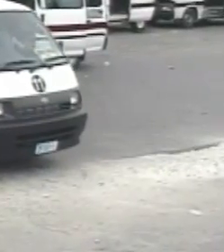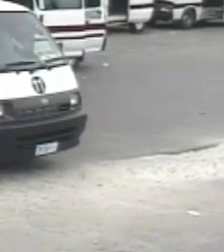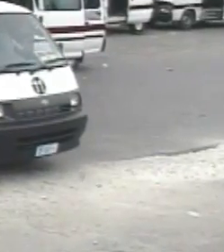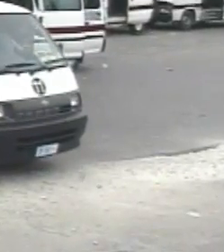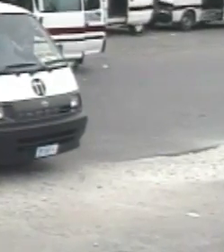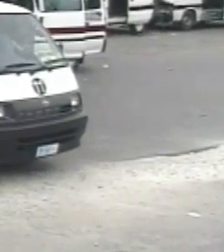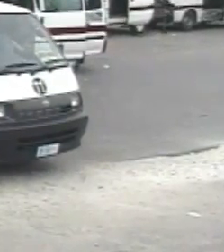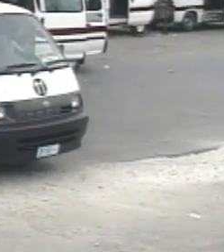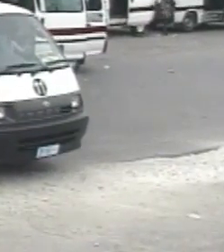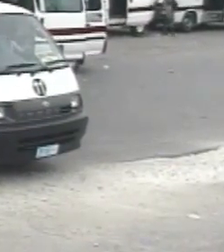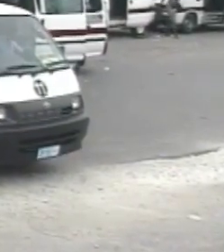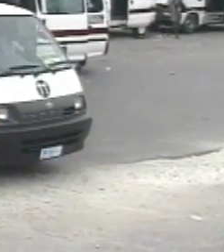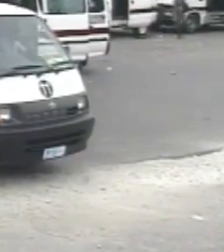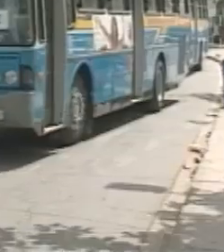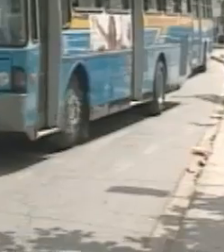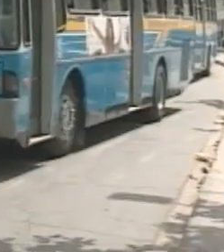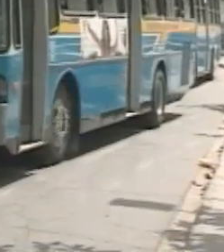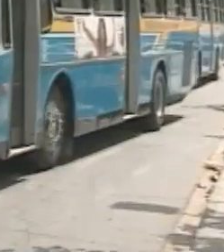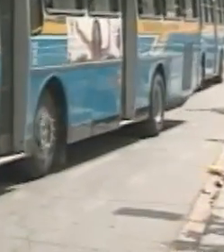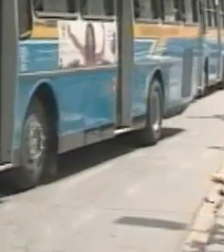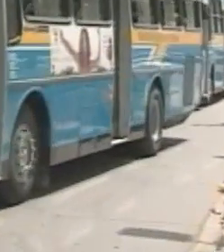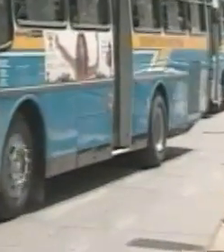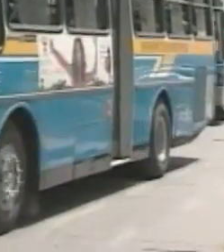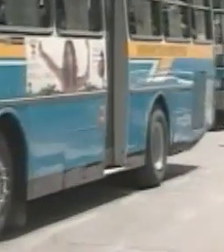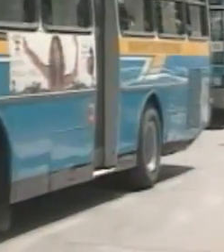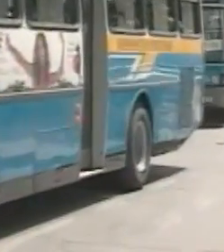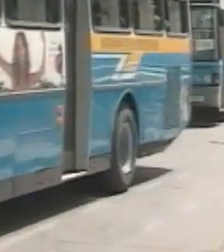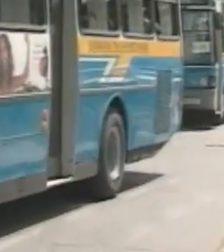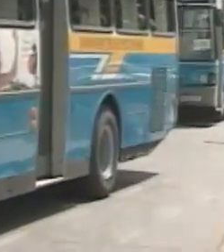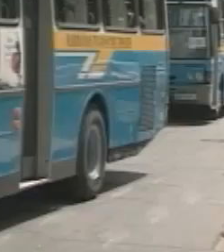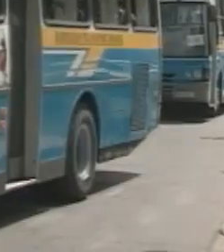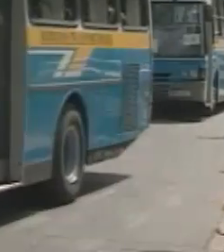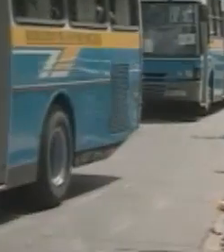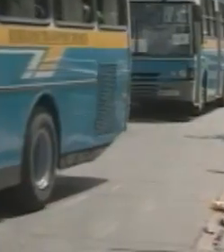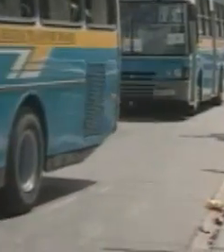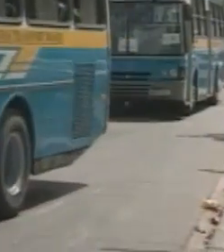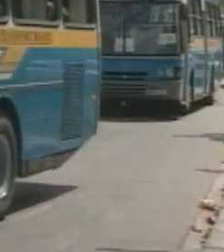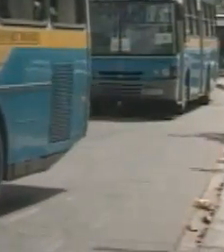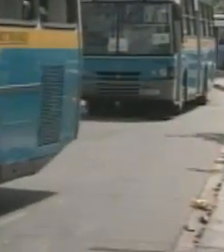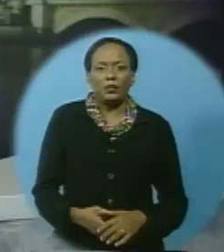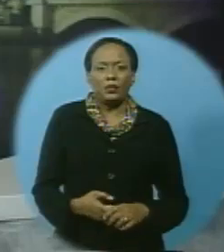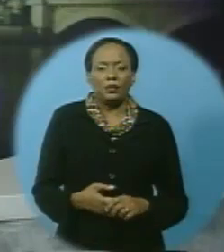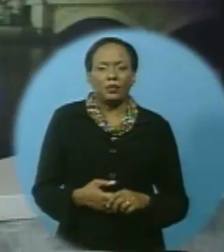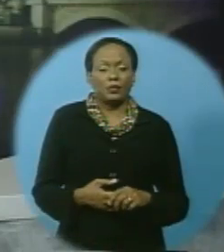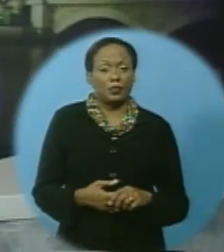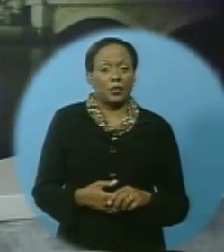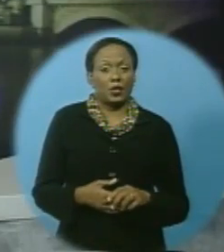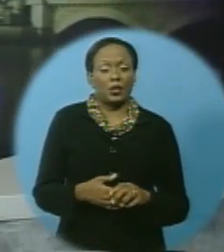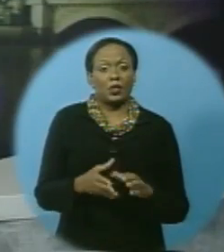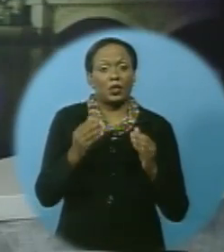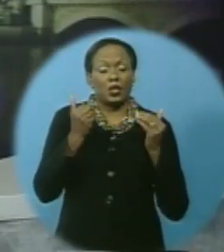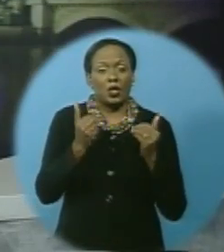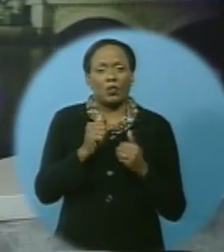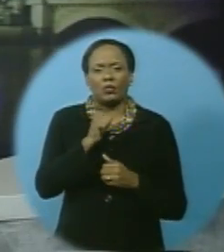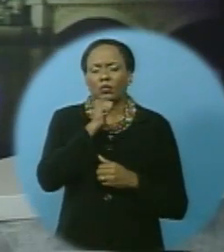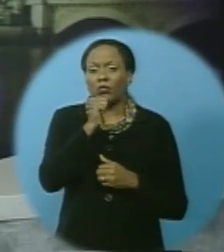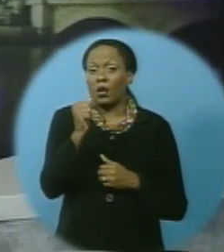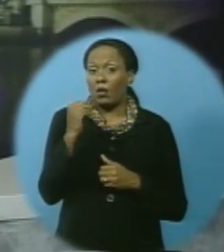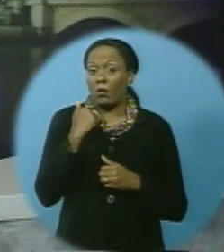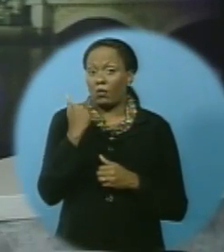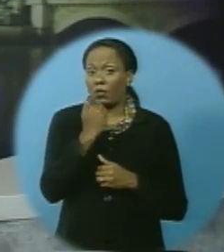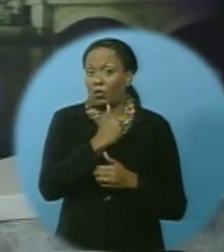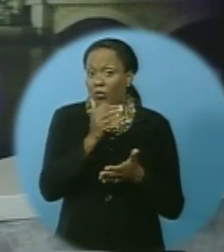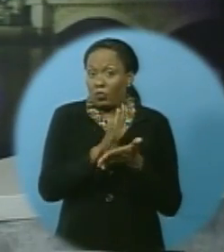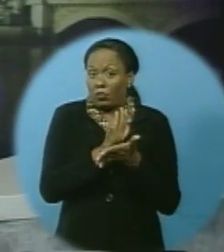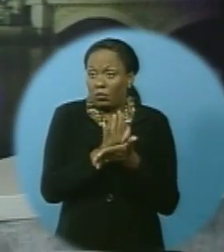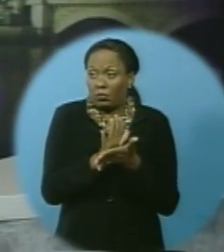roads, including transport board units operating on 70 routes. Peter Thorne, CBC News. Thanks, Peter. Not